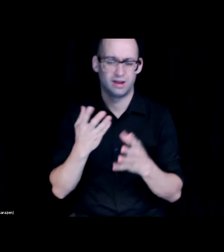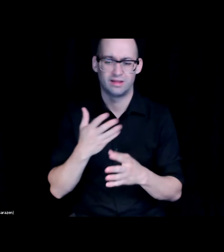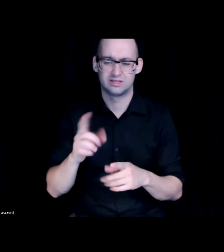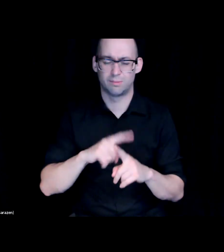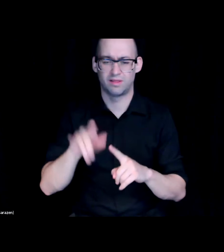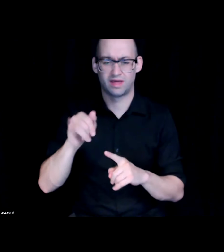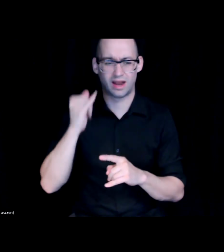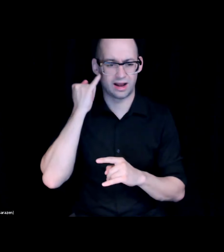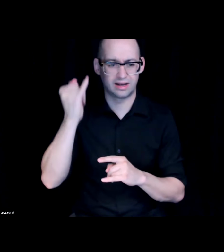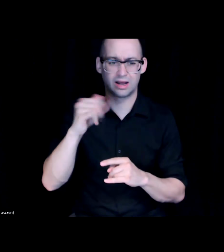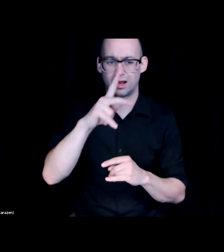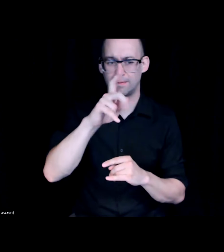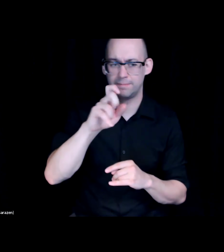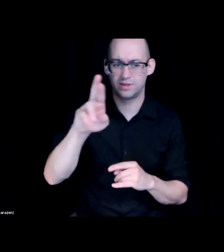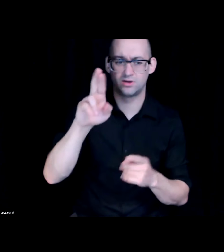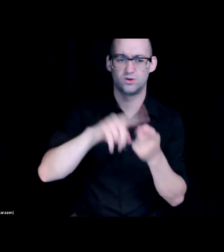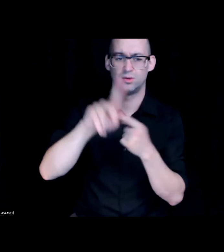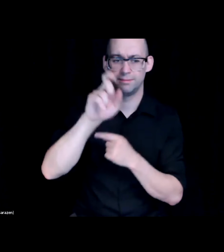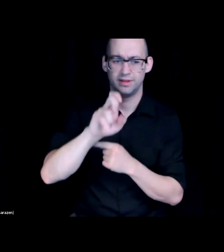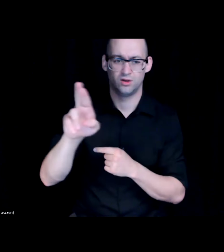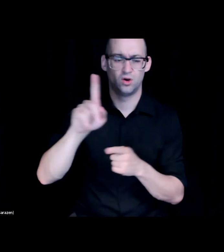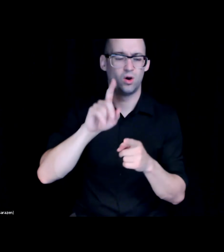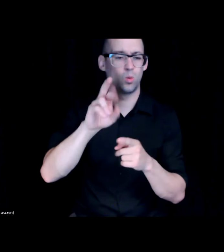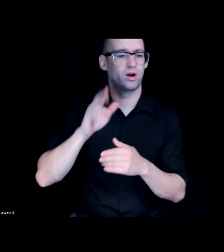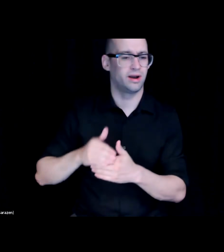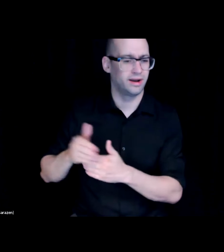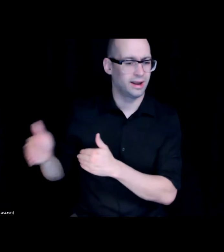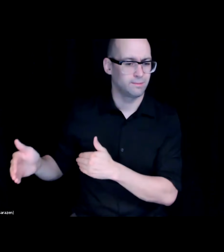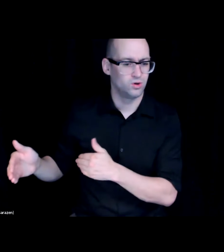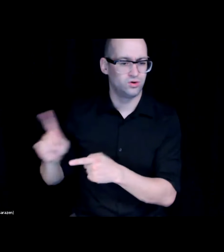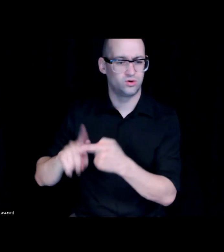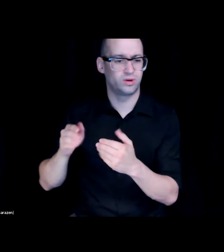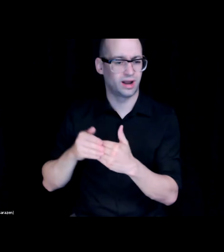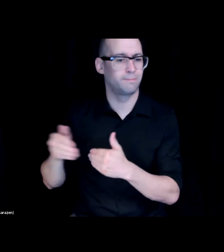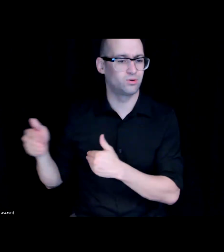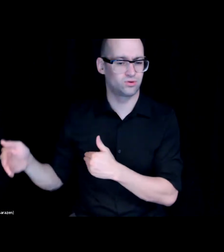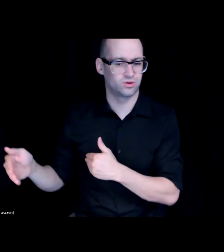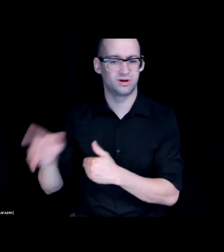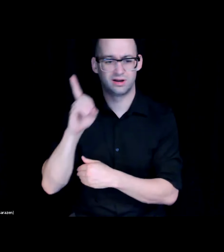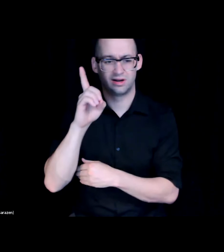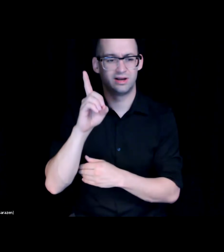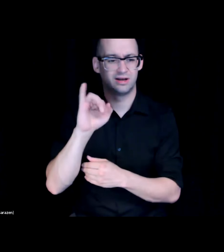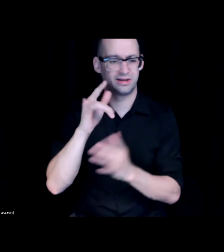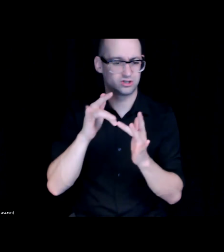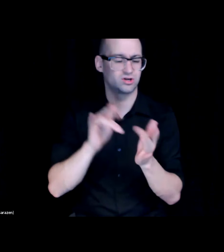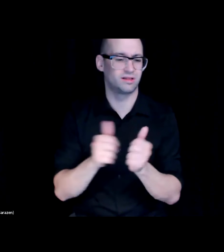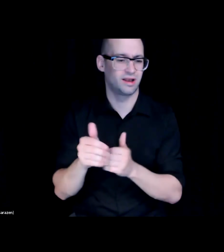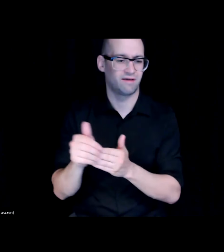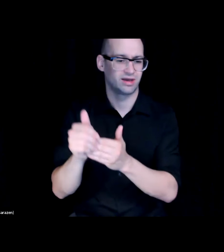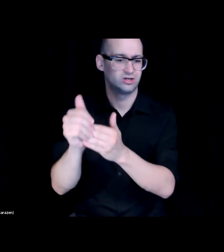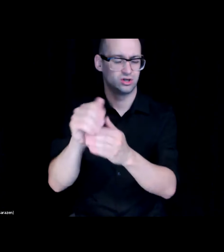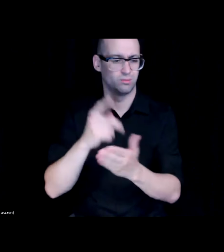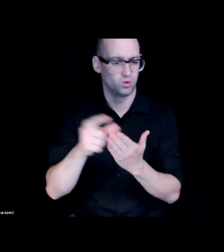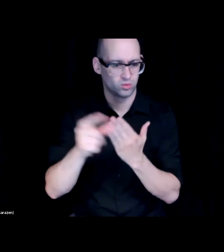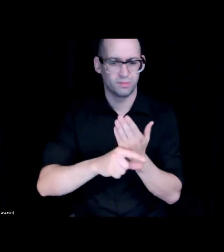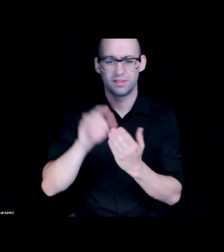idea of a peer-to-peer or neighbor to neighbor digital navigation program. Because I mean,